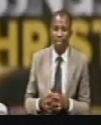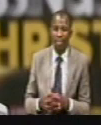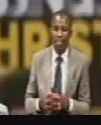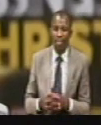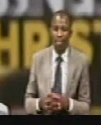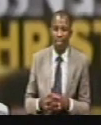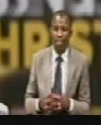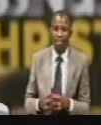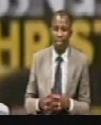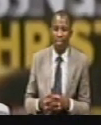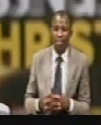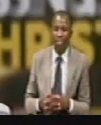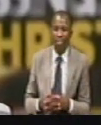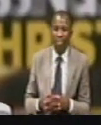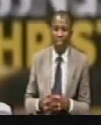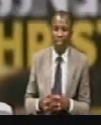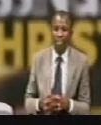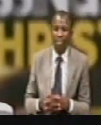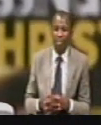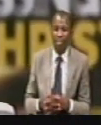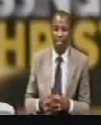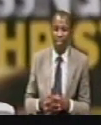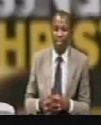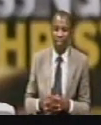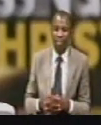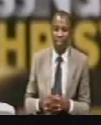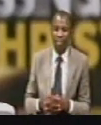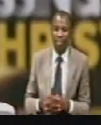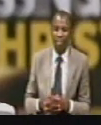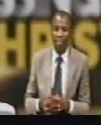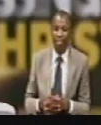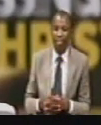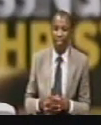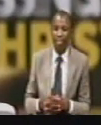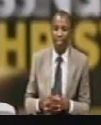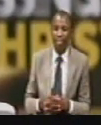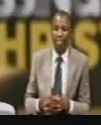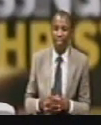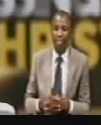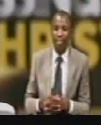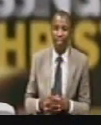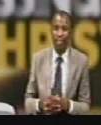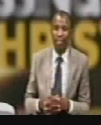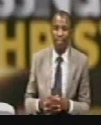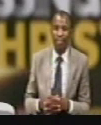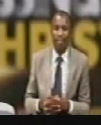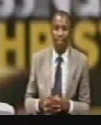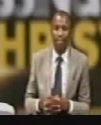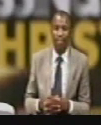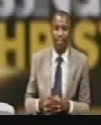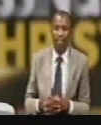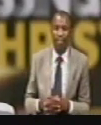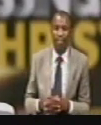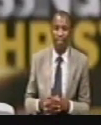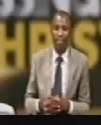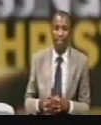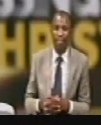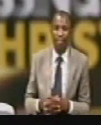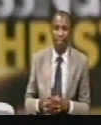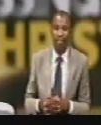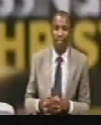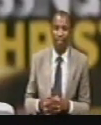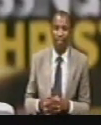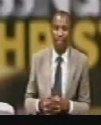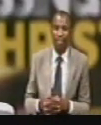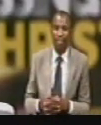Or from other locations, you have testimonies. We are ready to listen